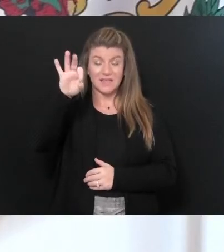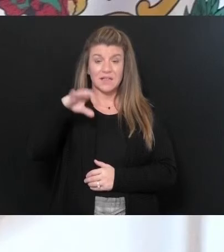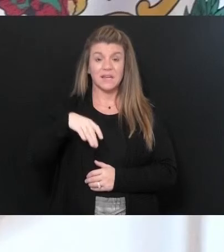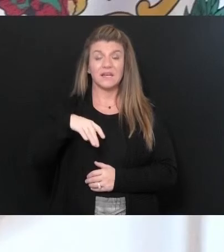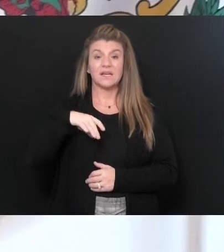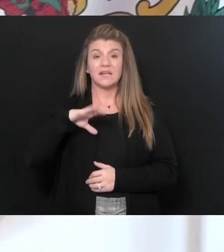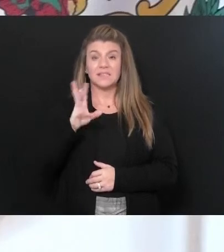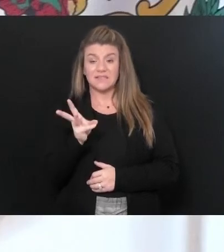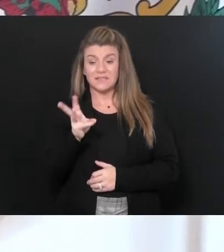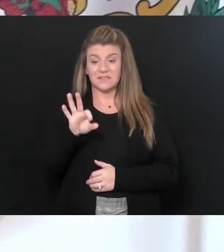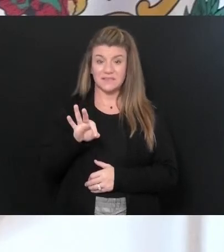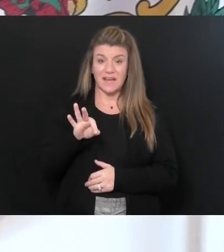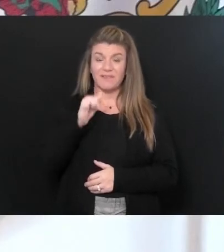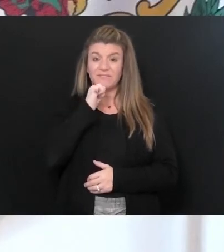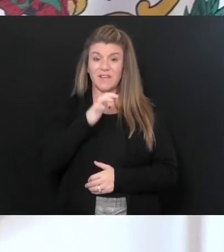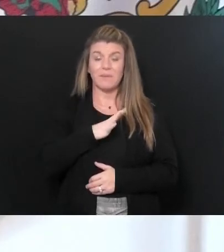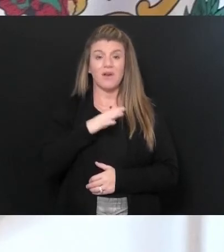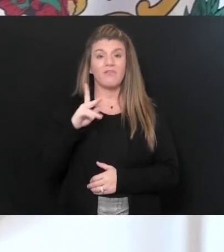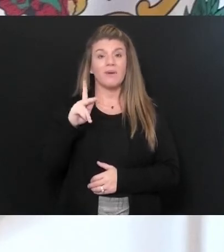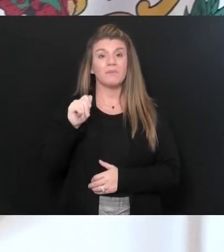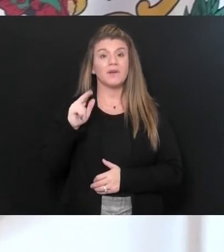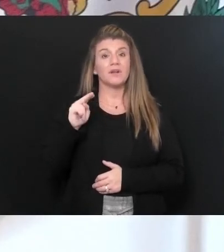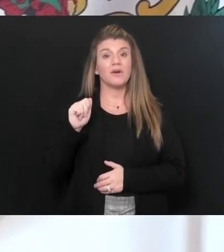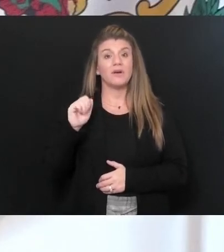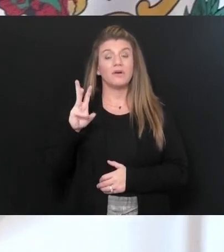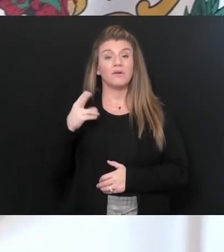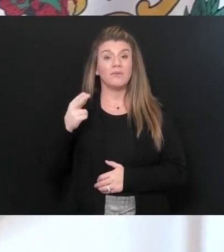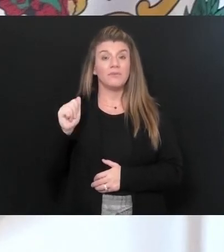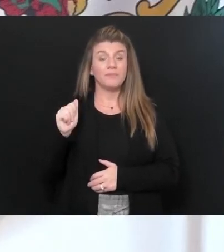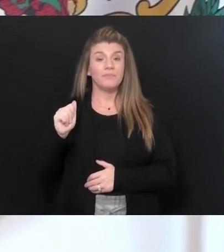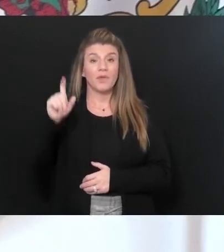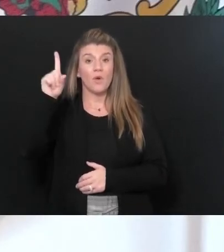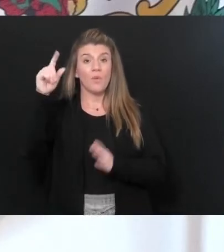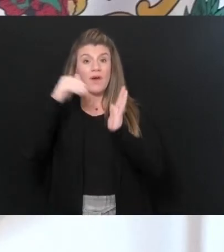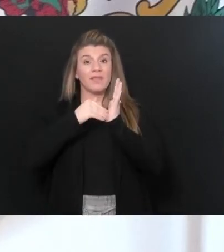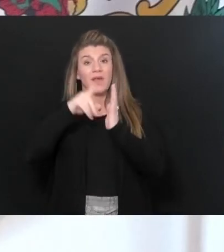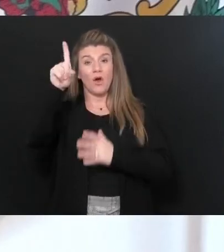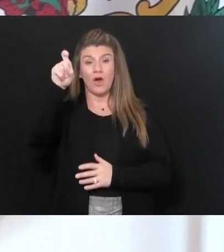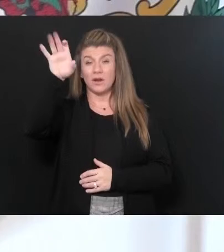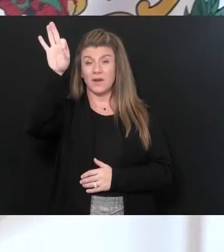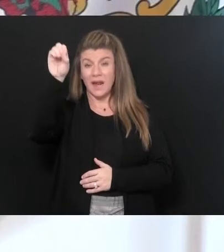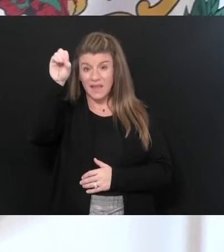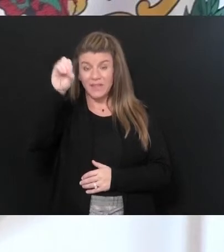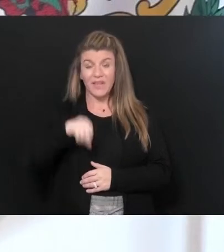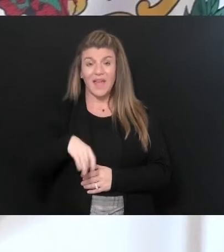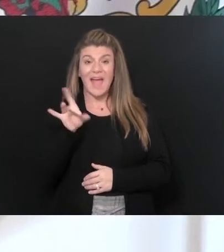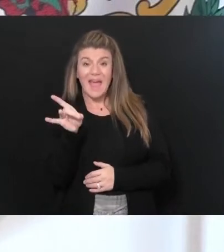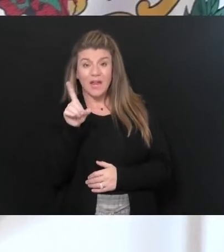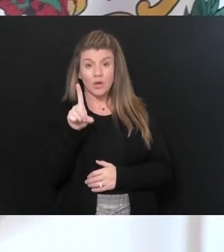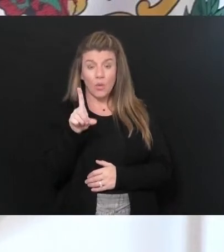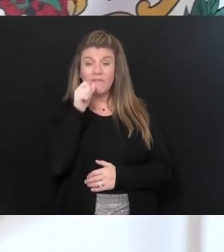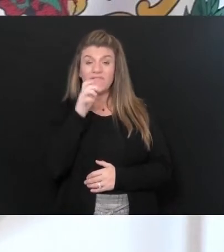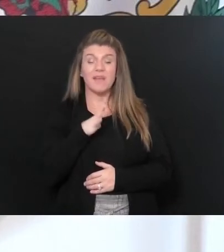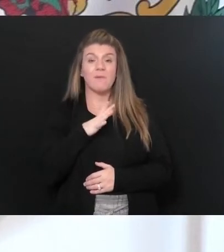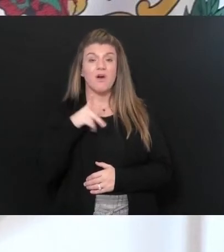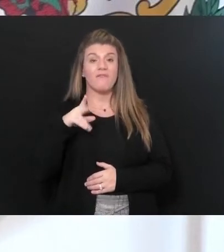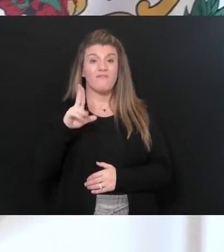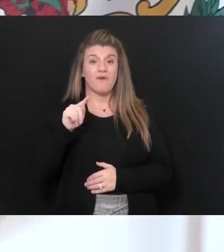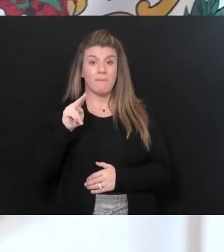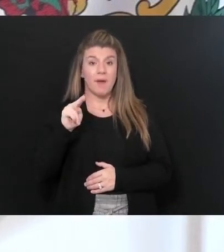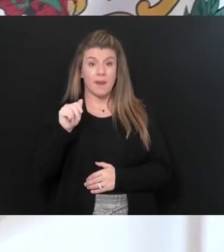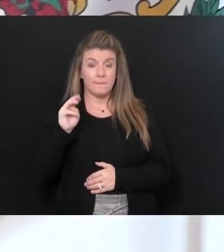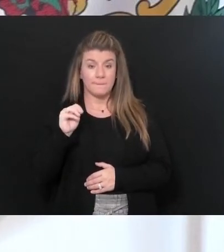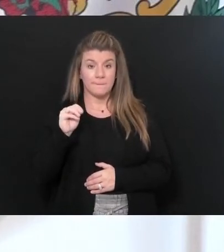a 69-year-old female from Kanawha County. Our 1,190th death, an 81-year-old female from Putnam